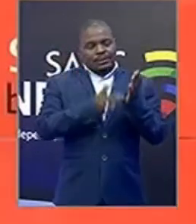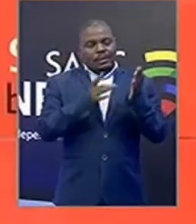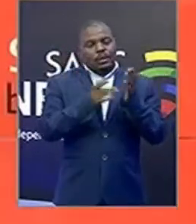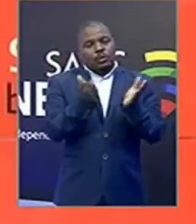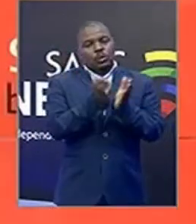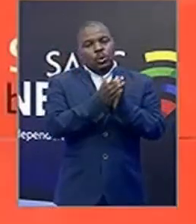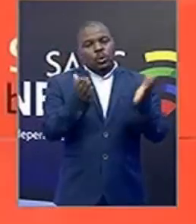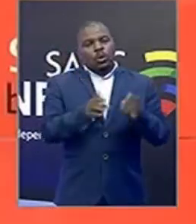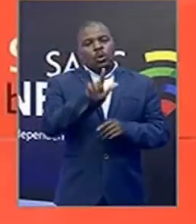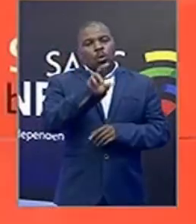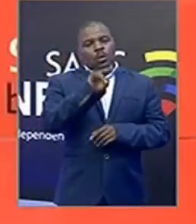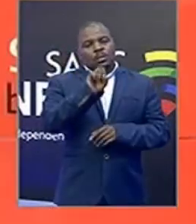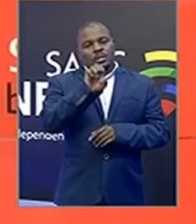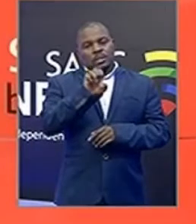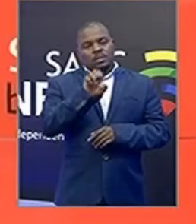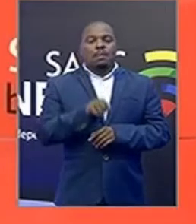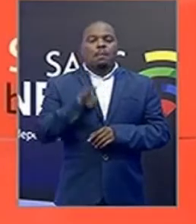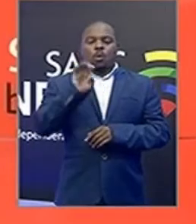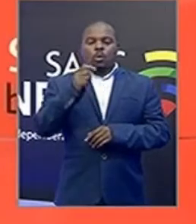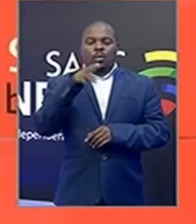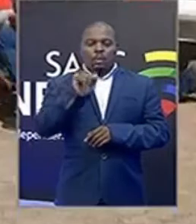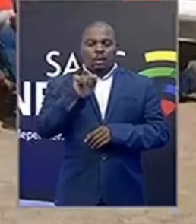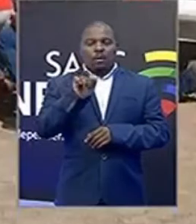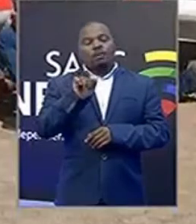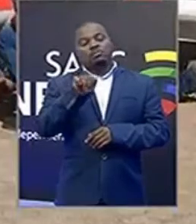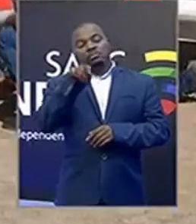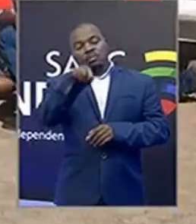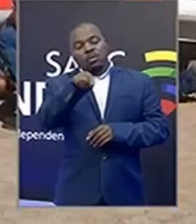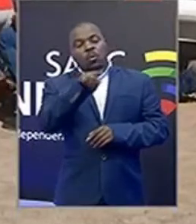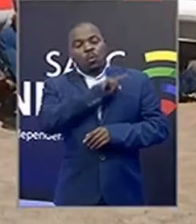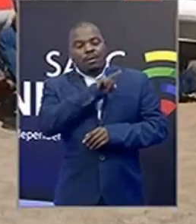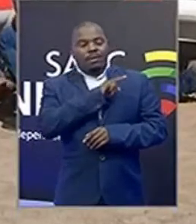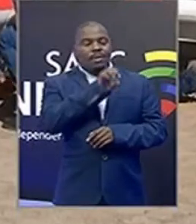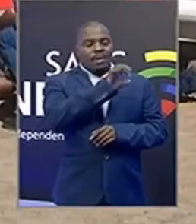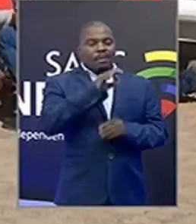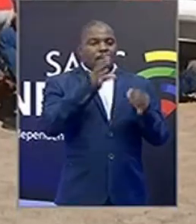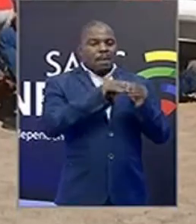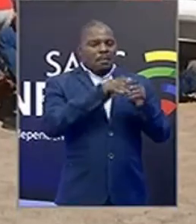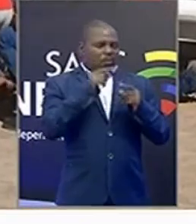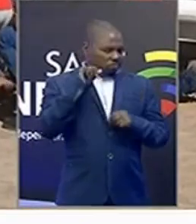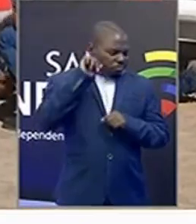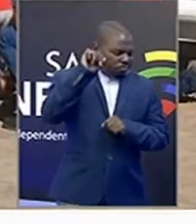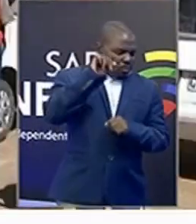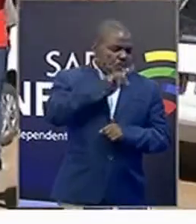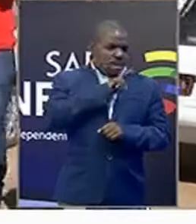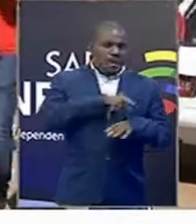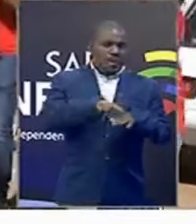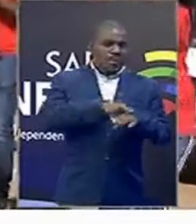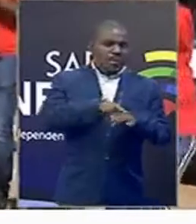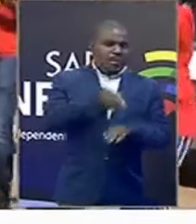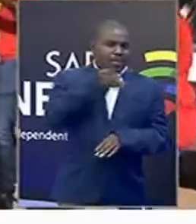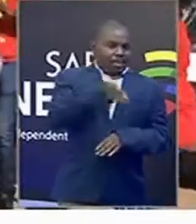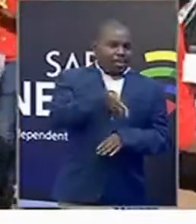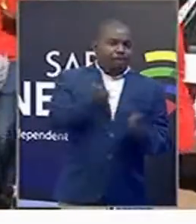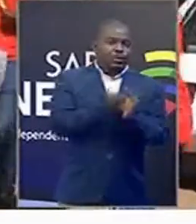Louis Botha ka Bloemfontein morago ga gore maloko a EFF a ipelaetše kgahlanong le ditatofatšo tša kgethollo ya semorafe ka